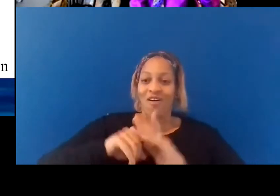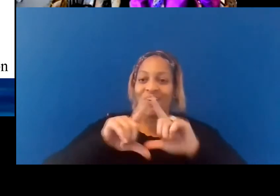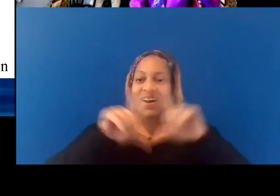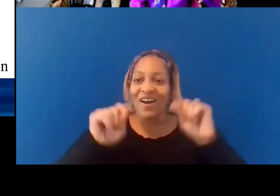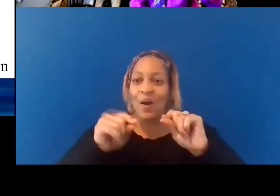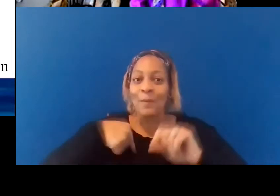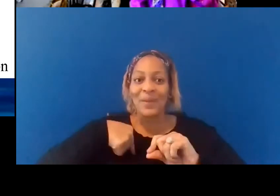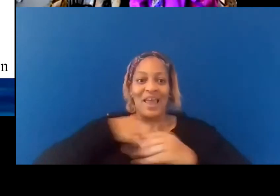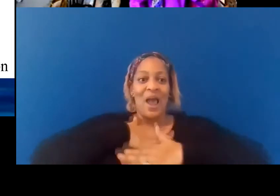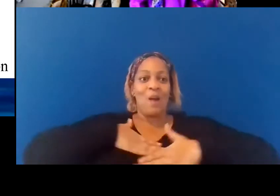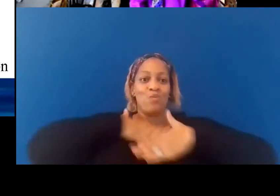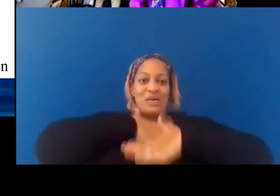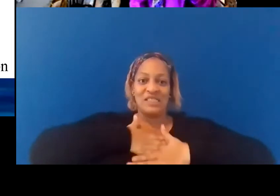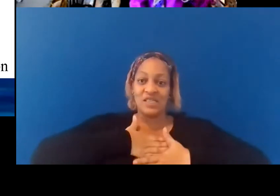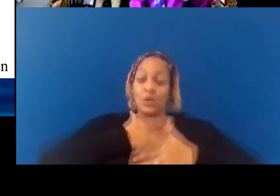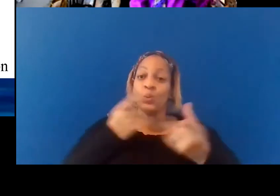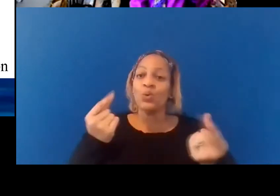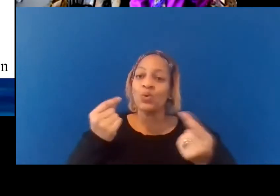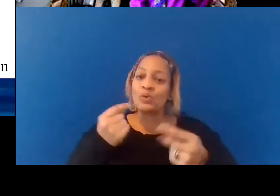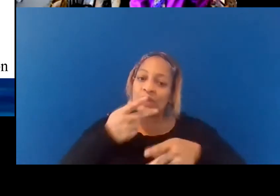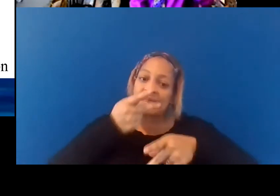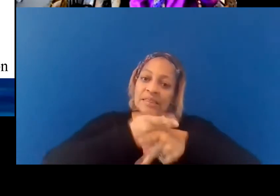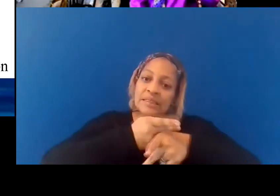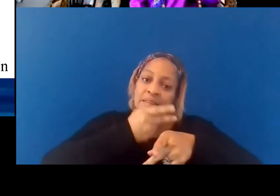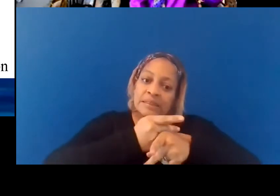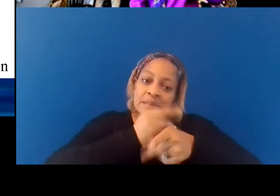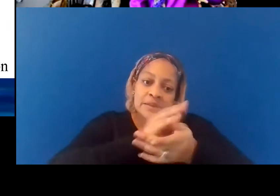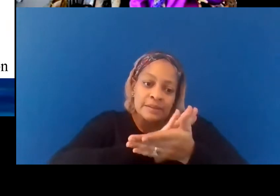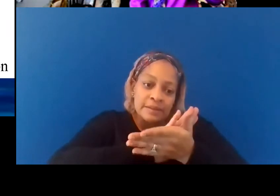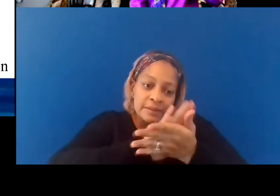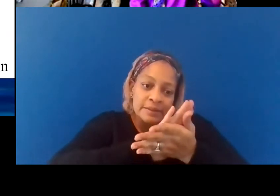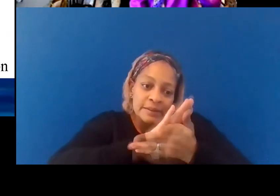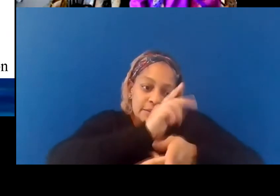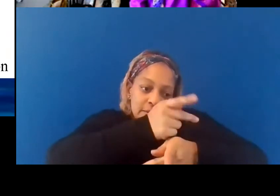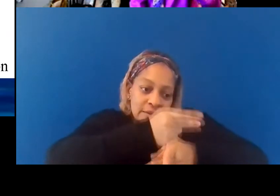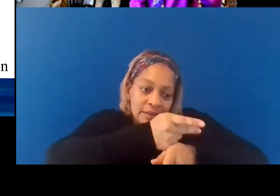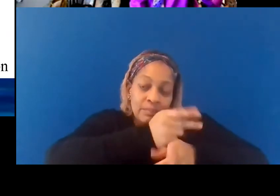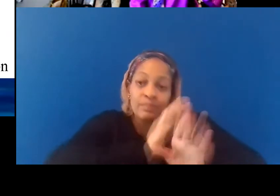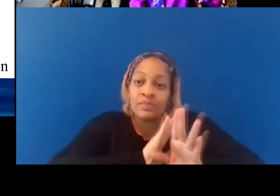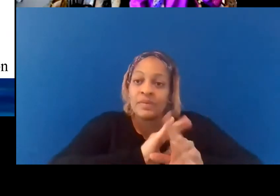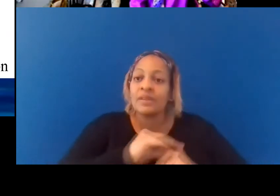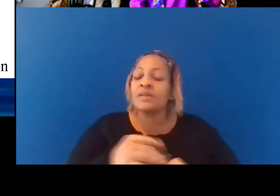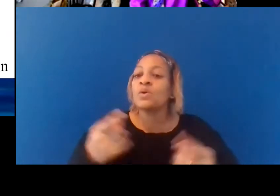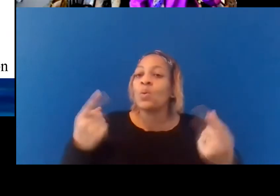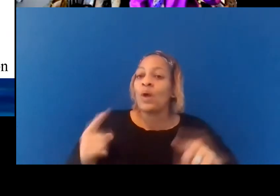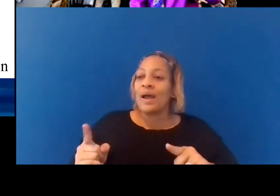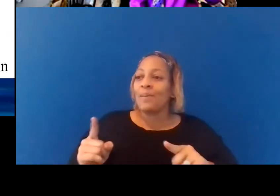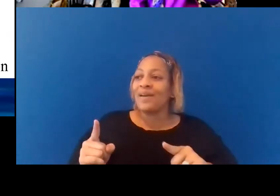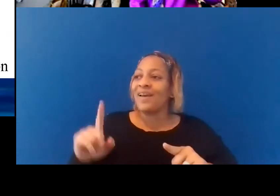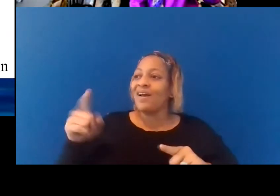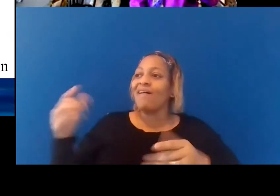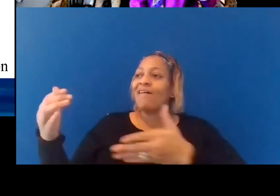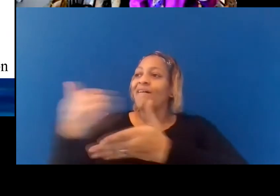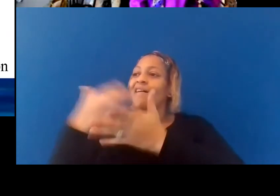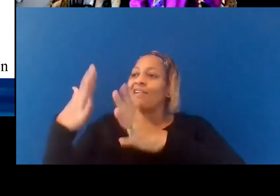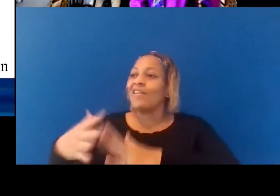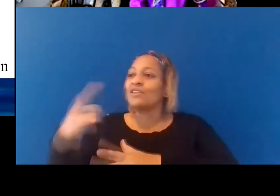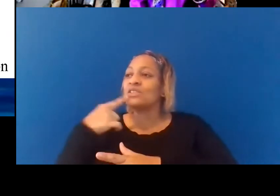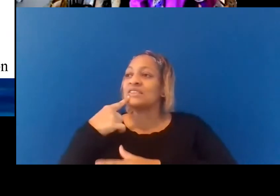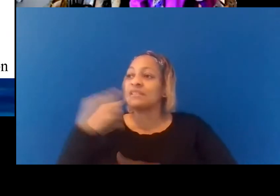I have it, so I take care of it. And then what happens? A collector contacts me and says, I'll give